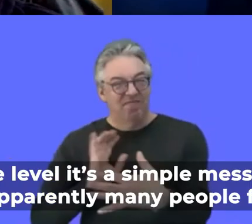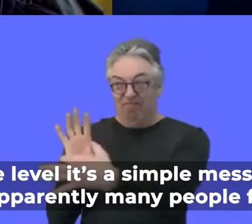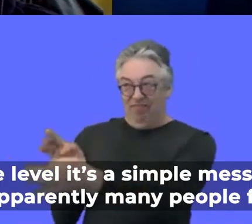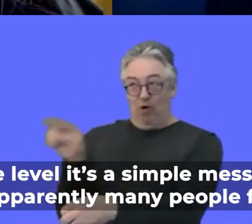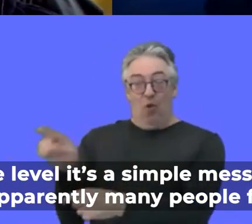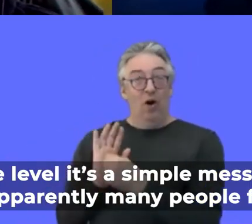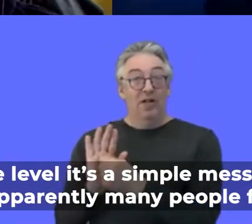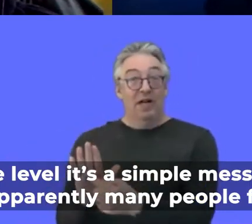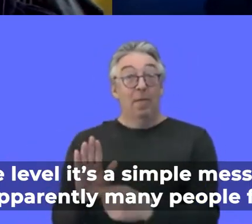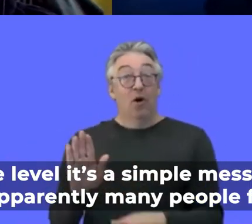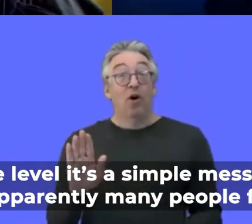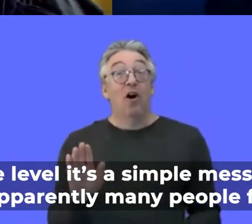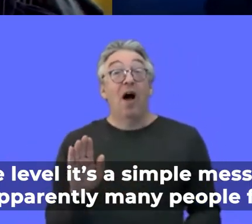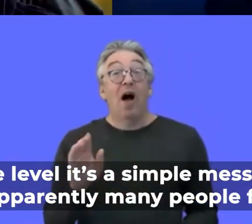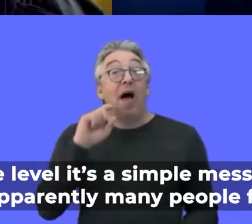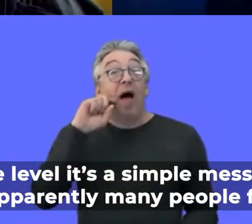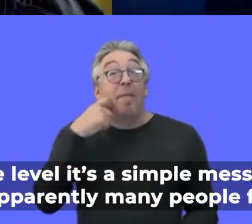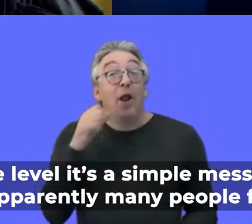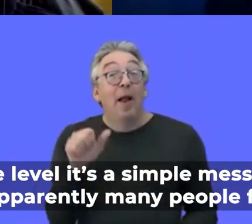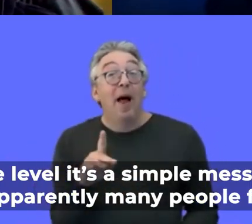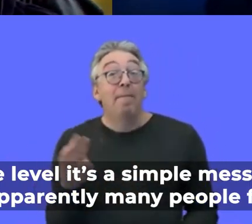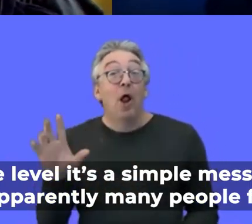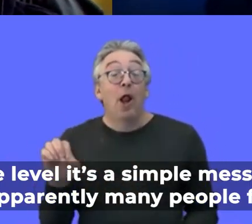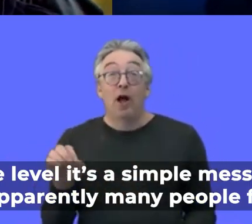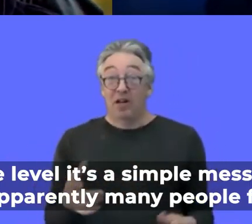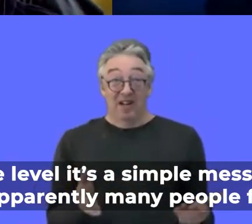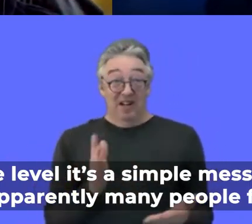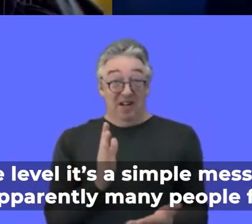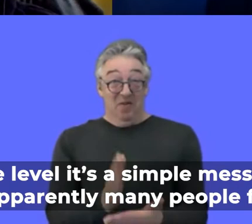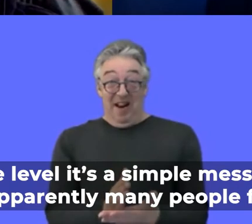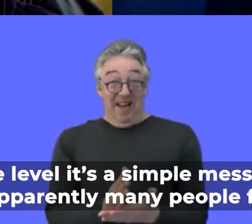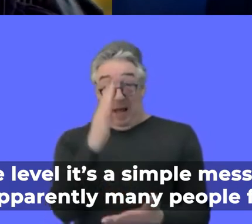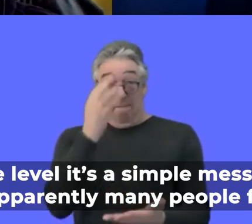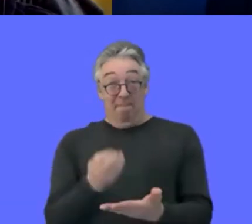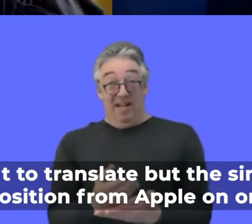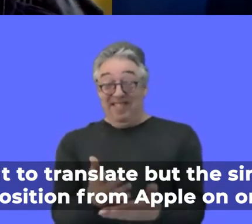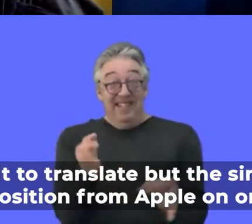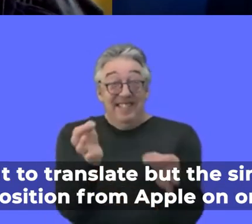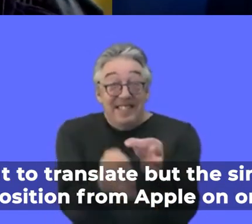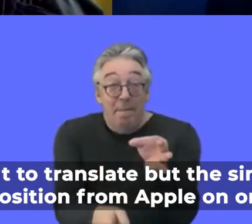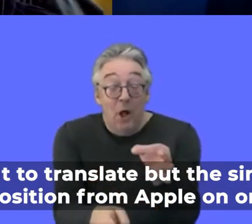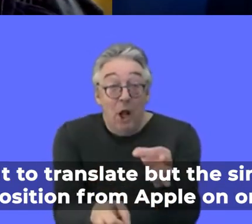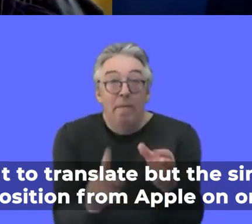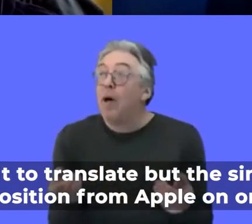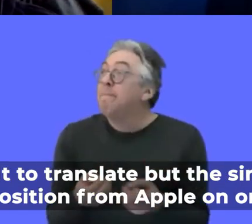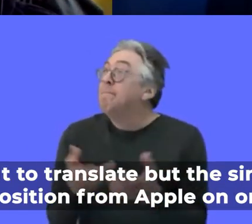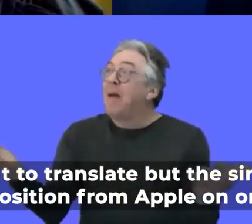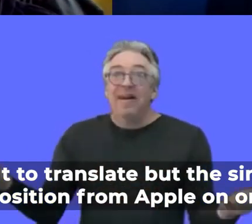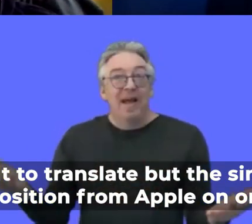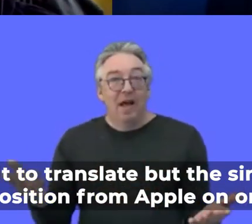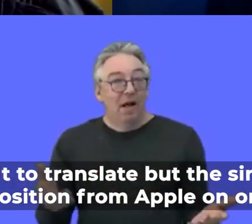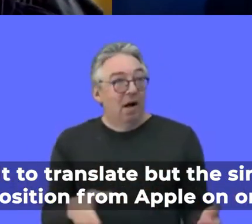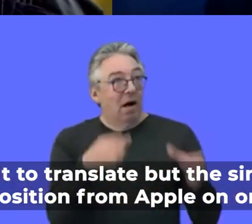on one level, it's a kind of simple message that apparently many people find difficult to translate. But the